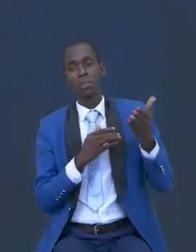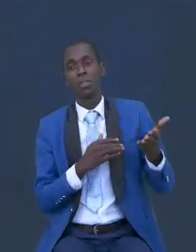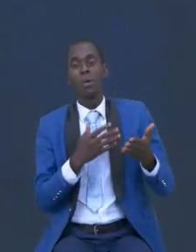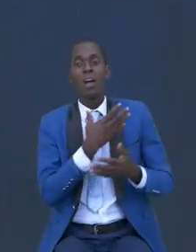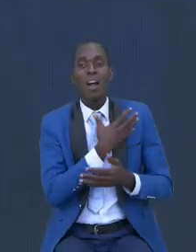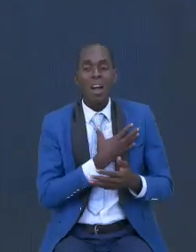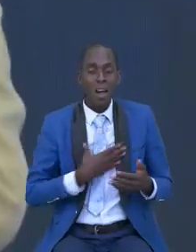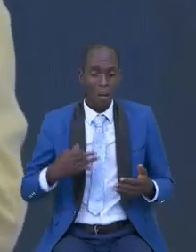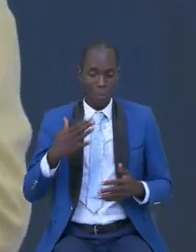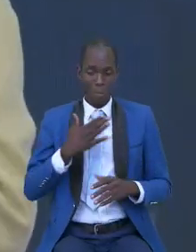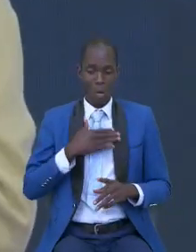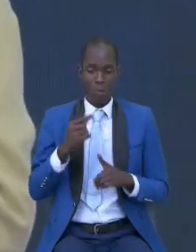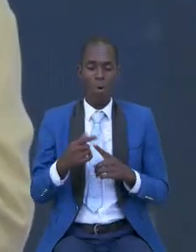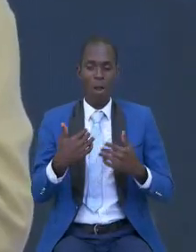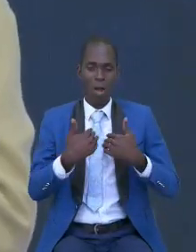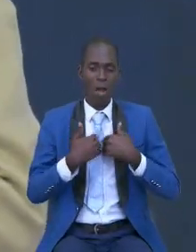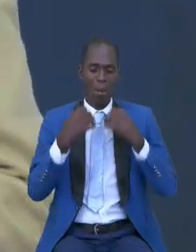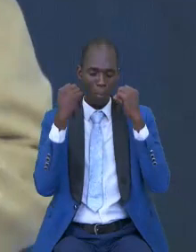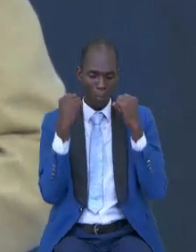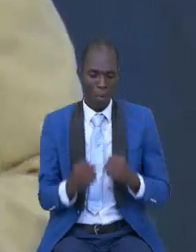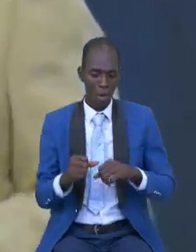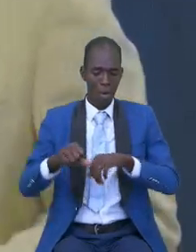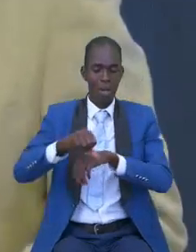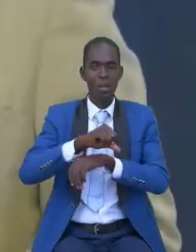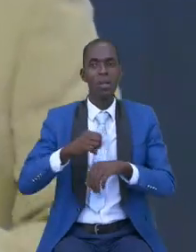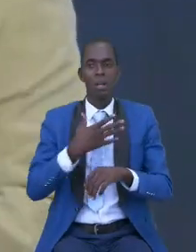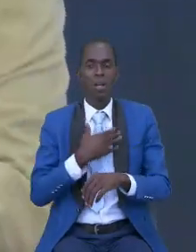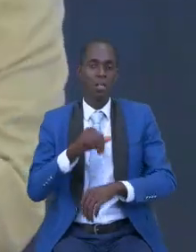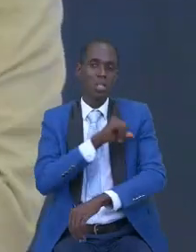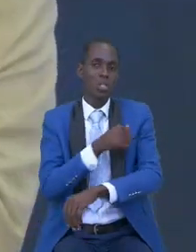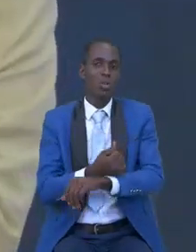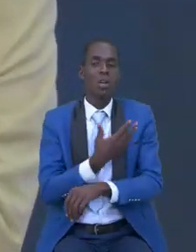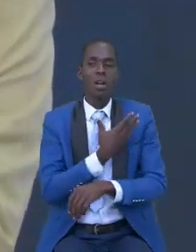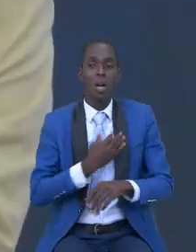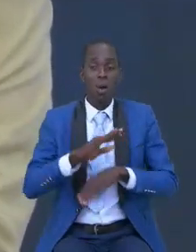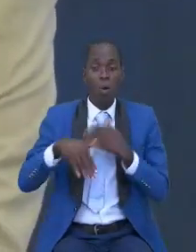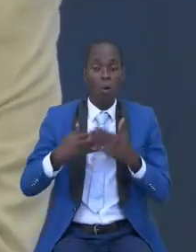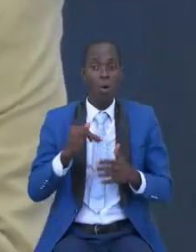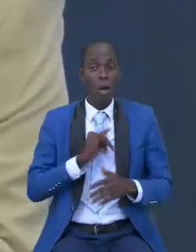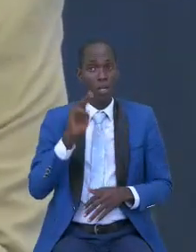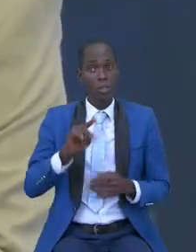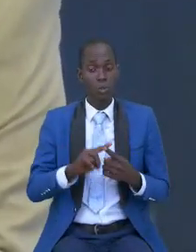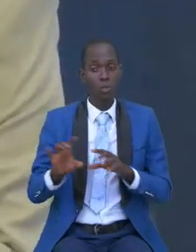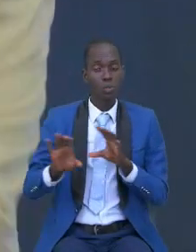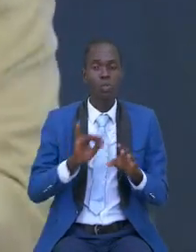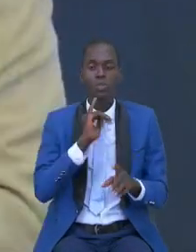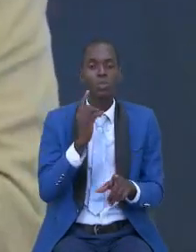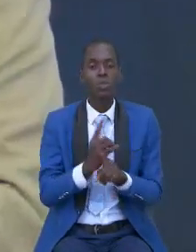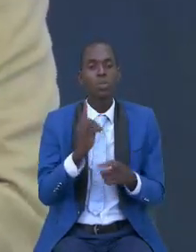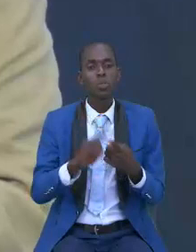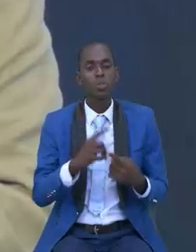word carries power, anointing, and authority. And all I need to do is say,